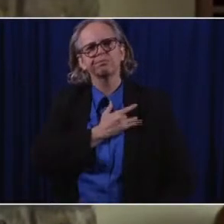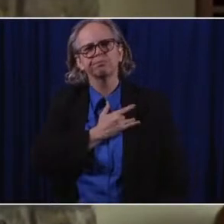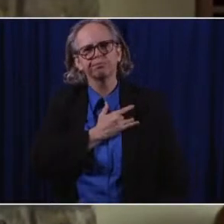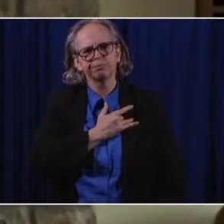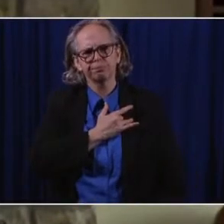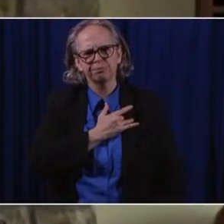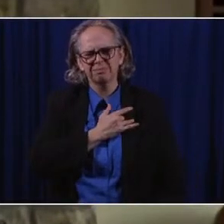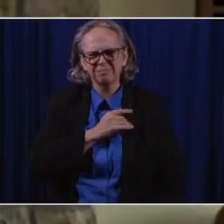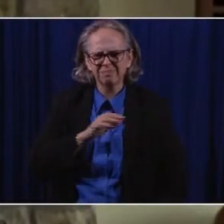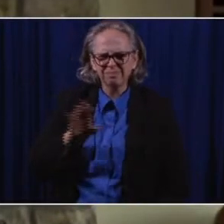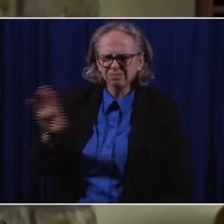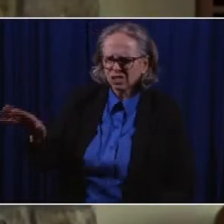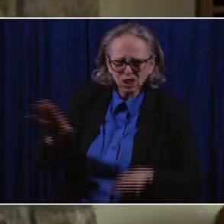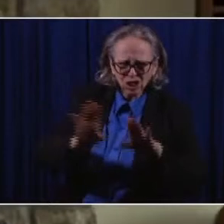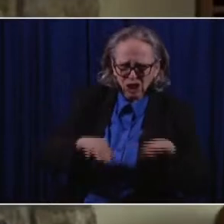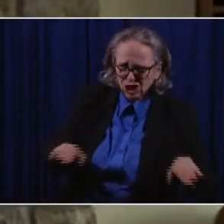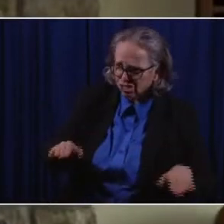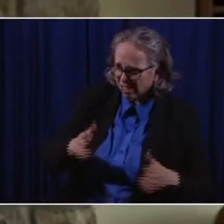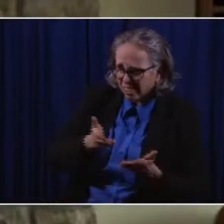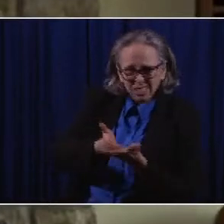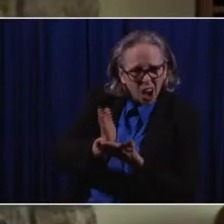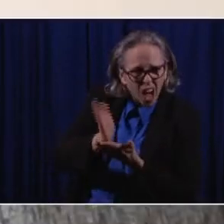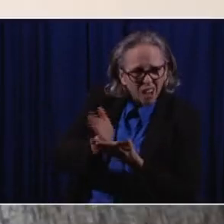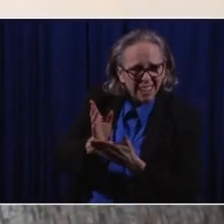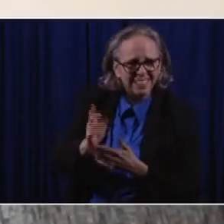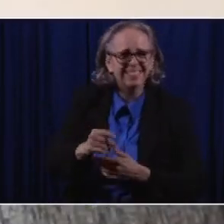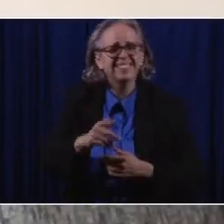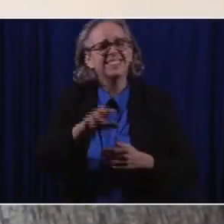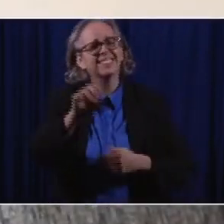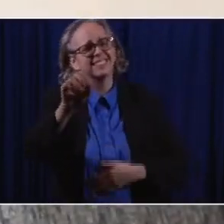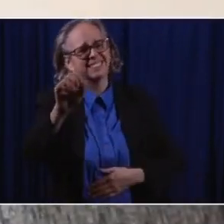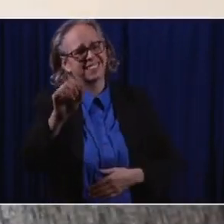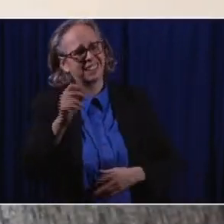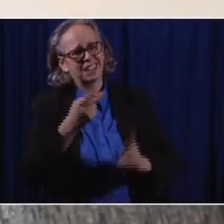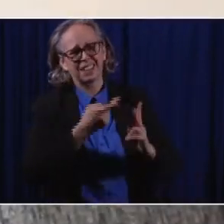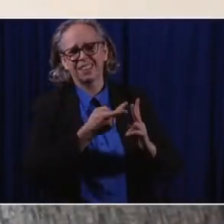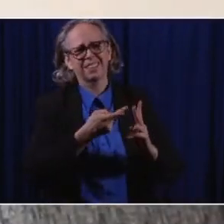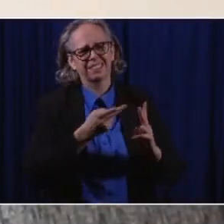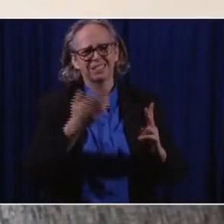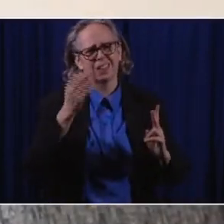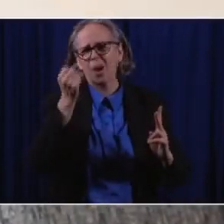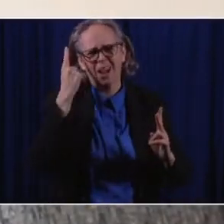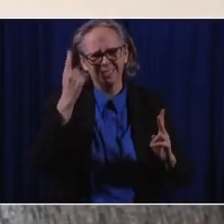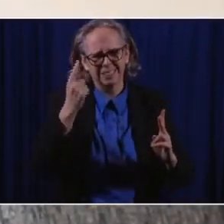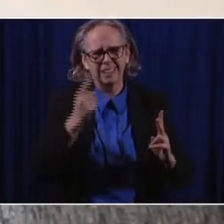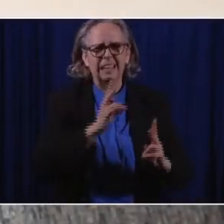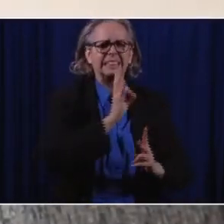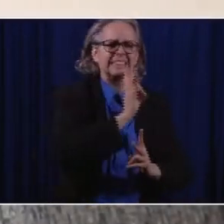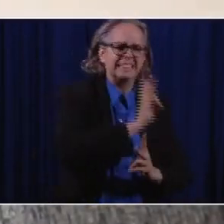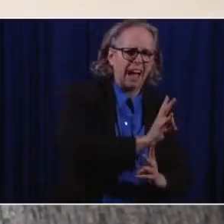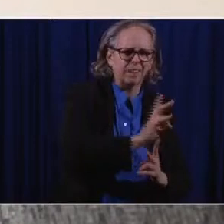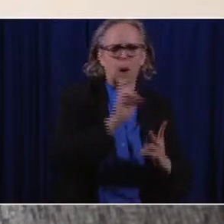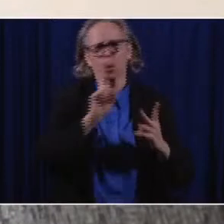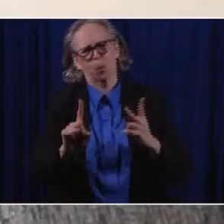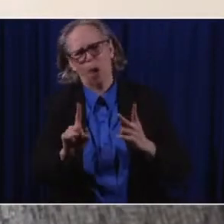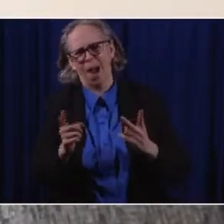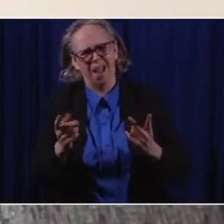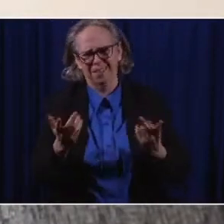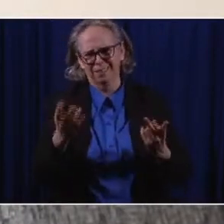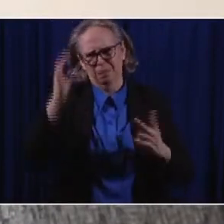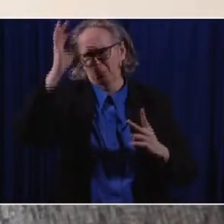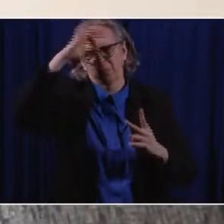doing? Kids doing okay? They're hanging in there. They're 7 and 1. So my 1-year-old has no idea. My